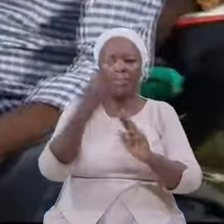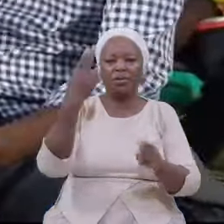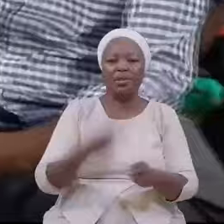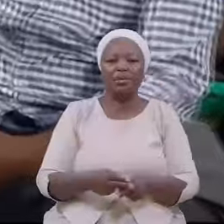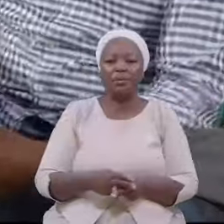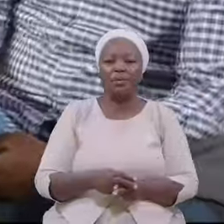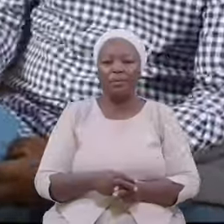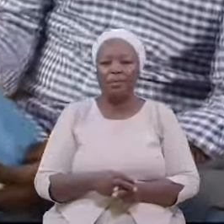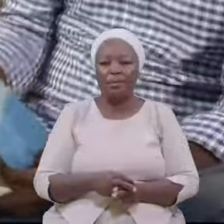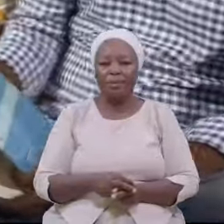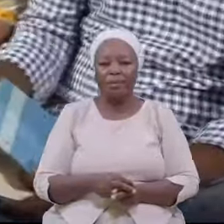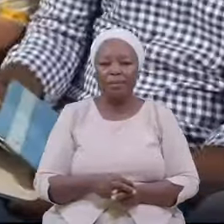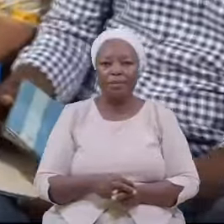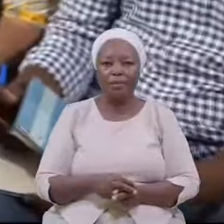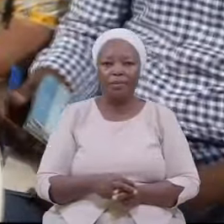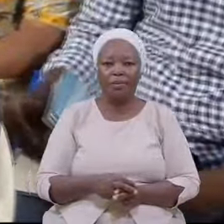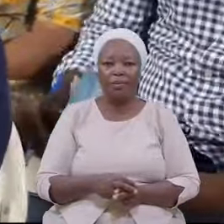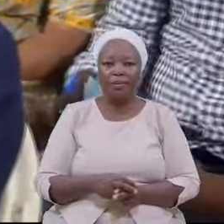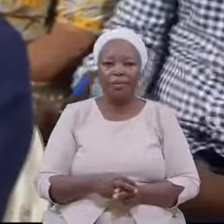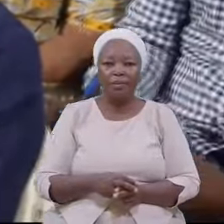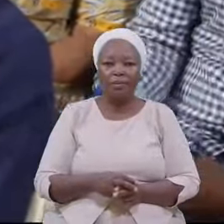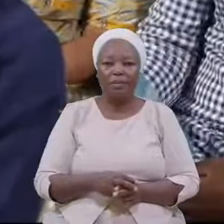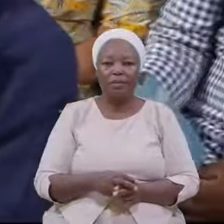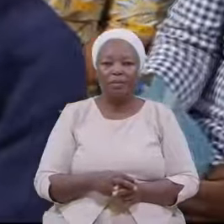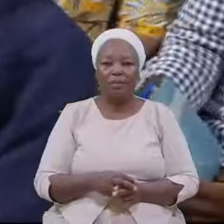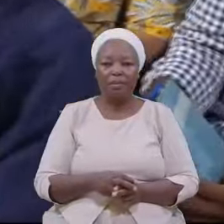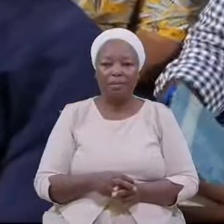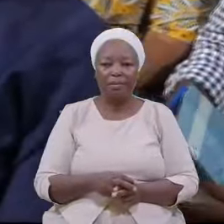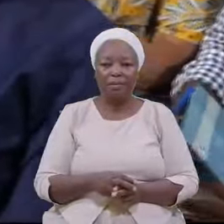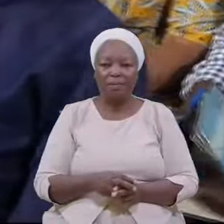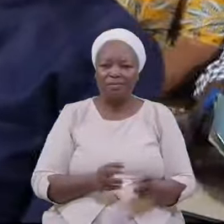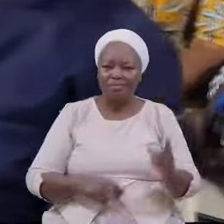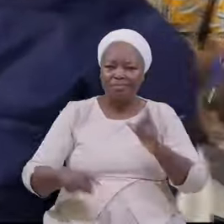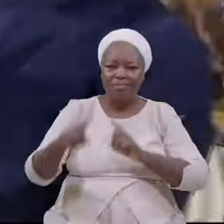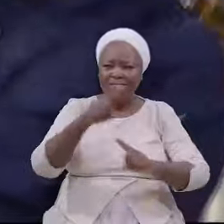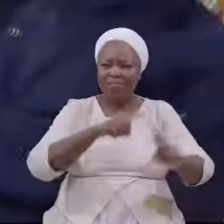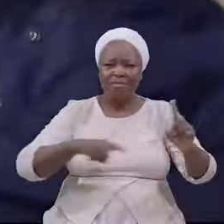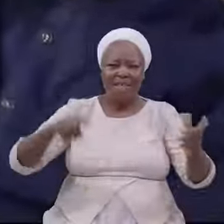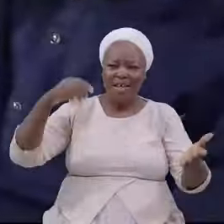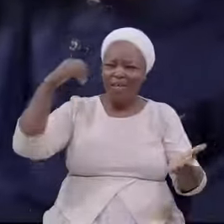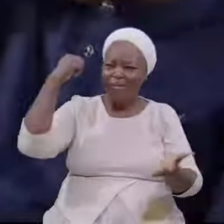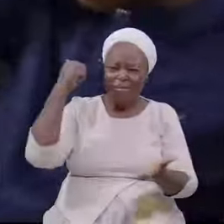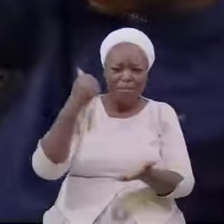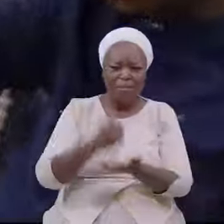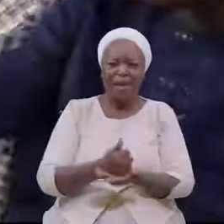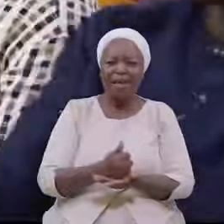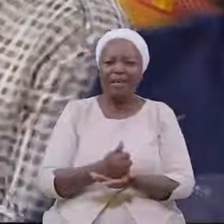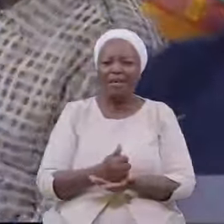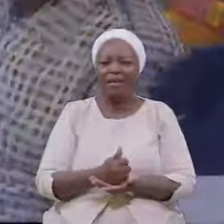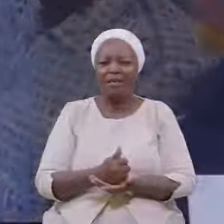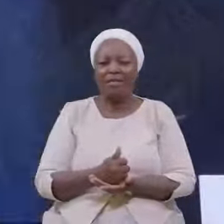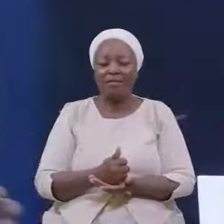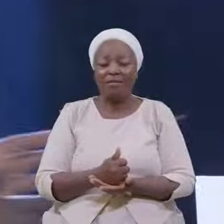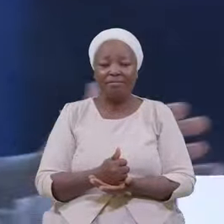vous. Can you see how that? Comment si men is so low? Comment votre amen est faible? In